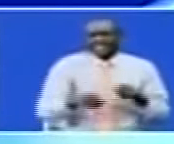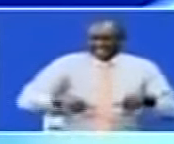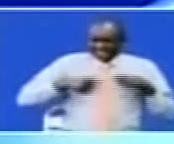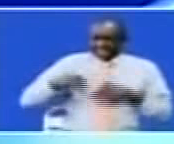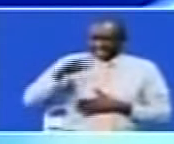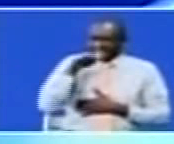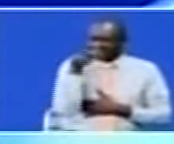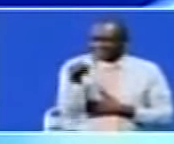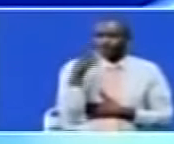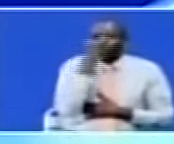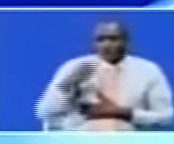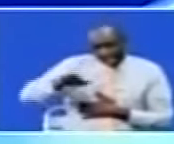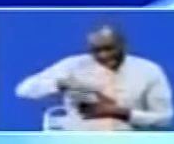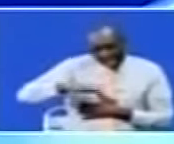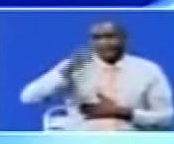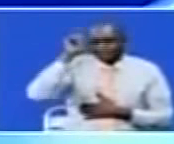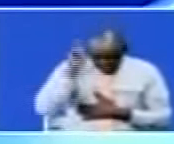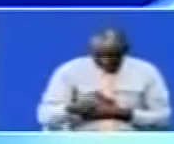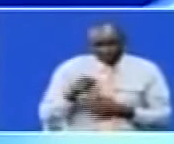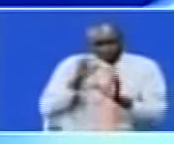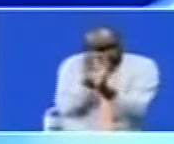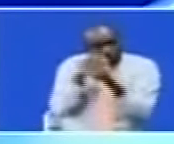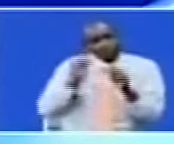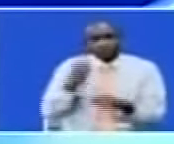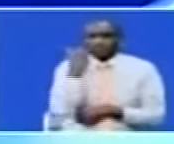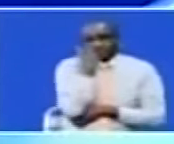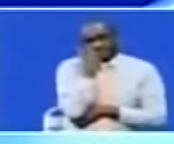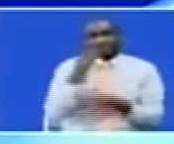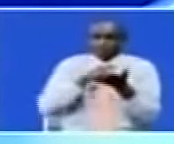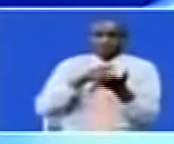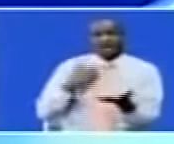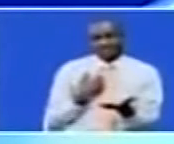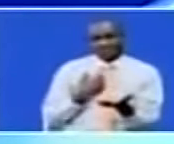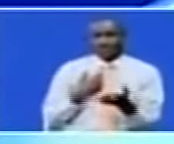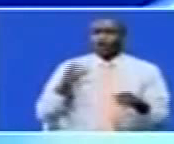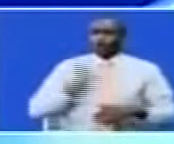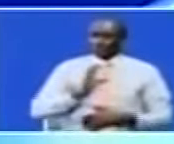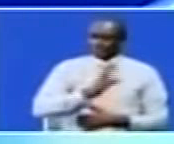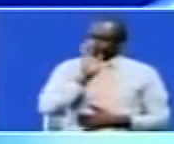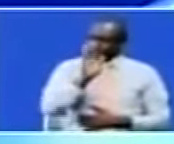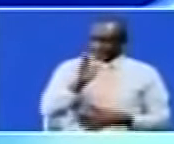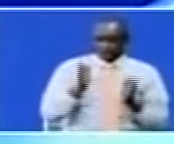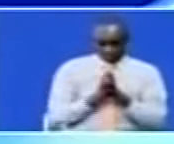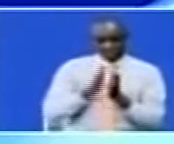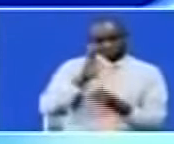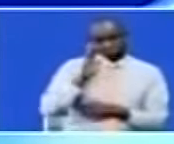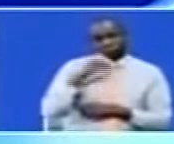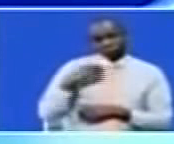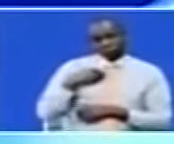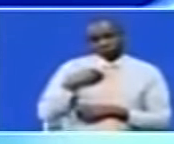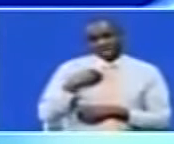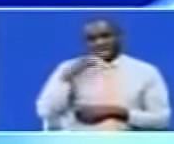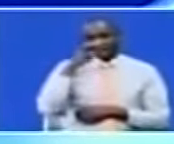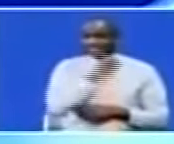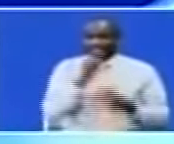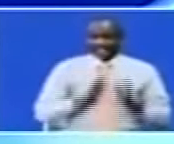the vicinity of the oil spill must be screened for possible poisoning. The committee, chaired by Baringo Senator Gideon Moi, further warned